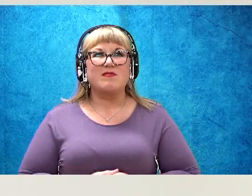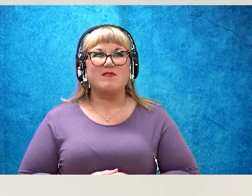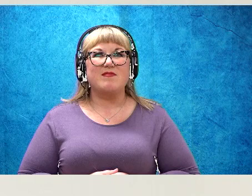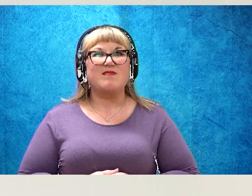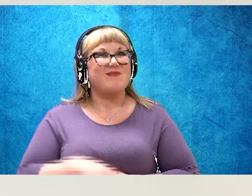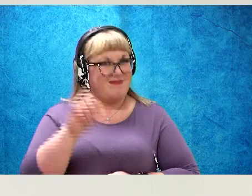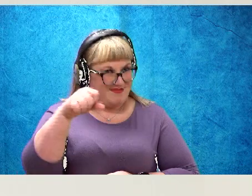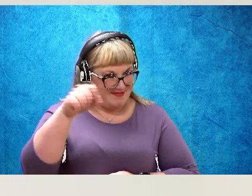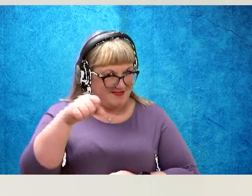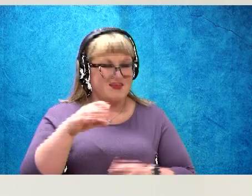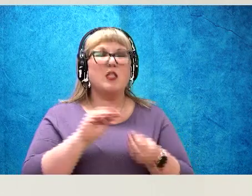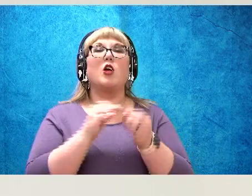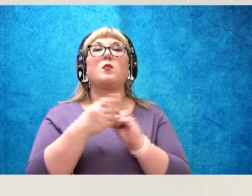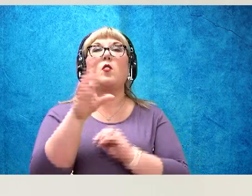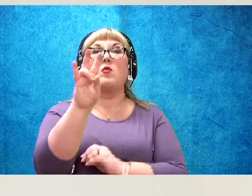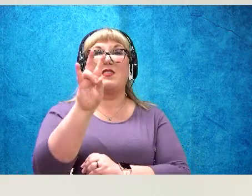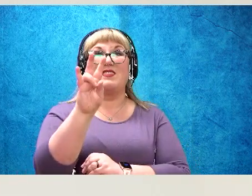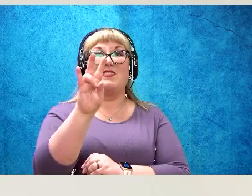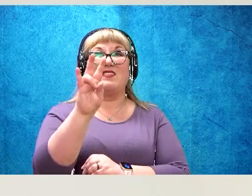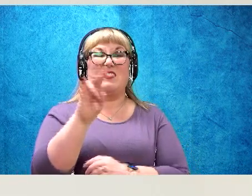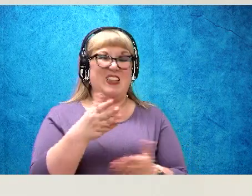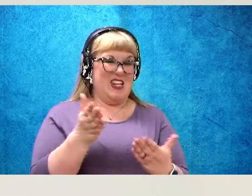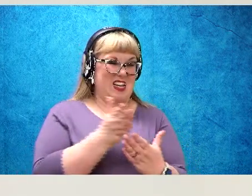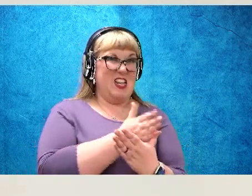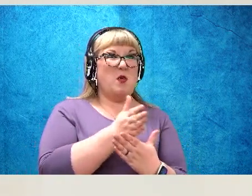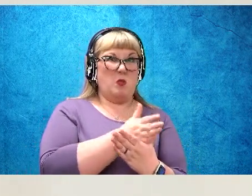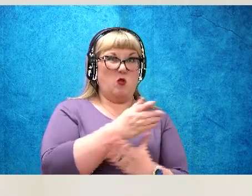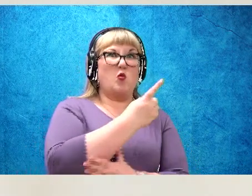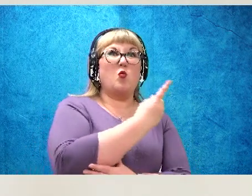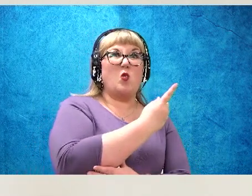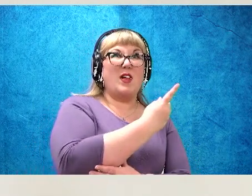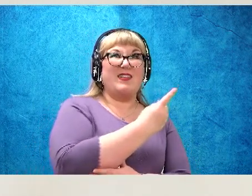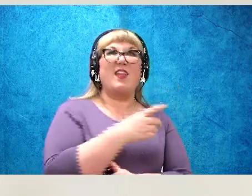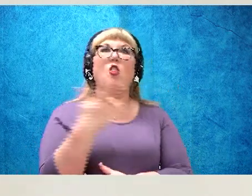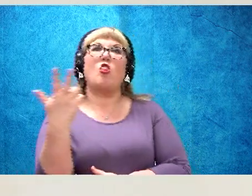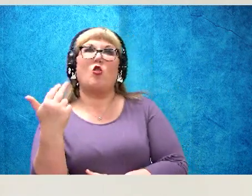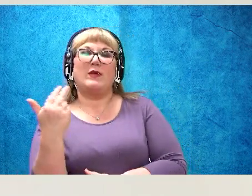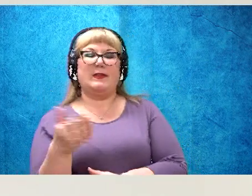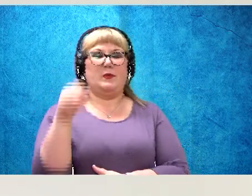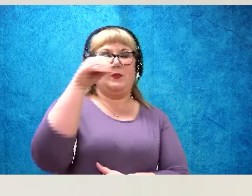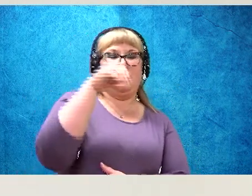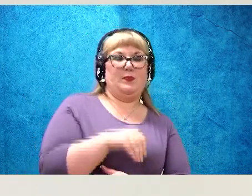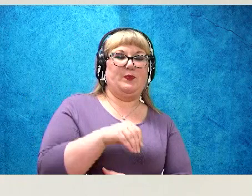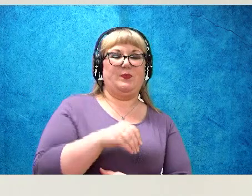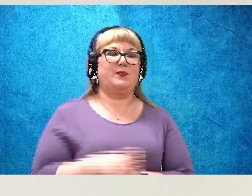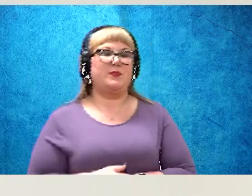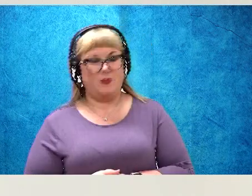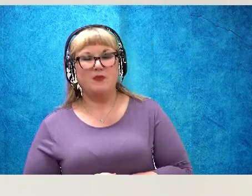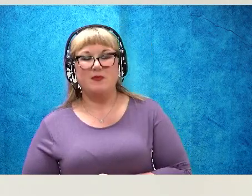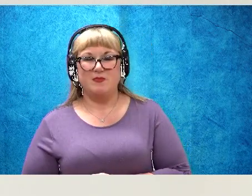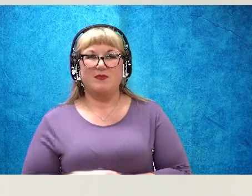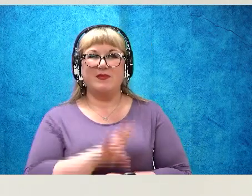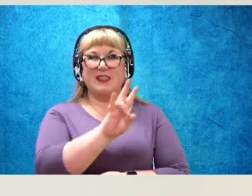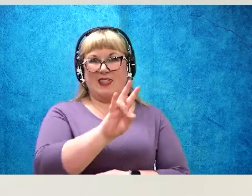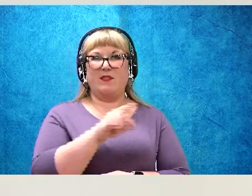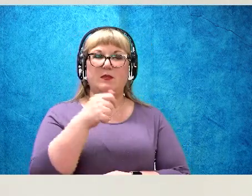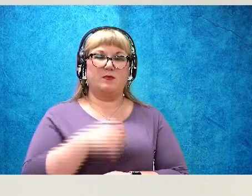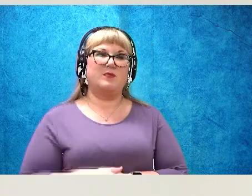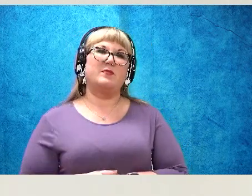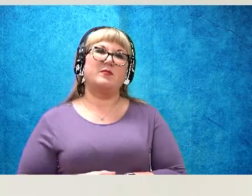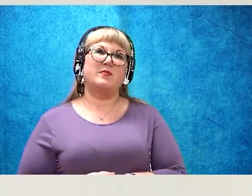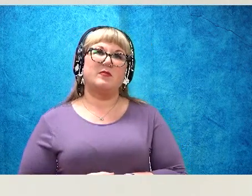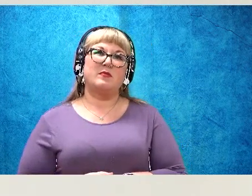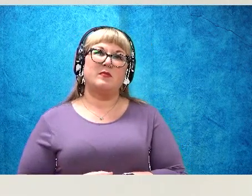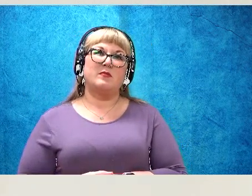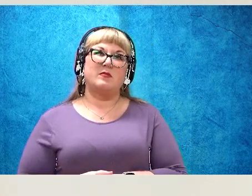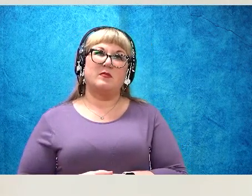That's right. Number 7 is going to go in between number 1 and number 13. So let's put that number 7 card in